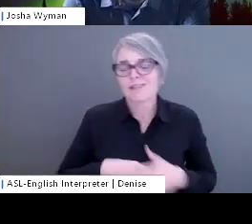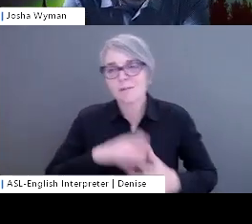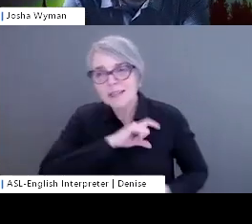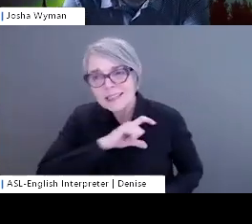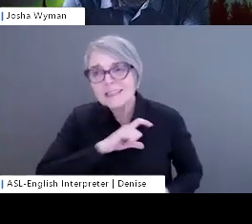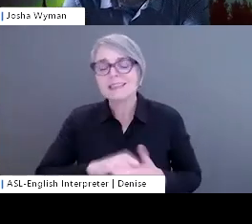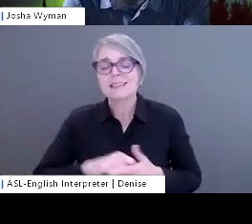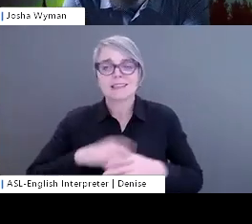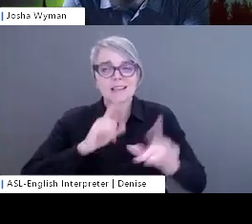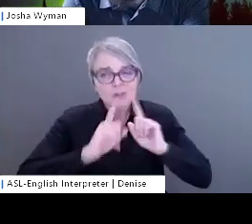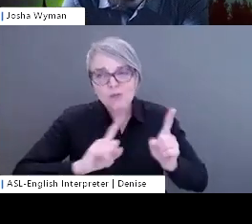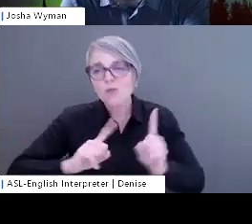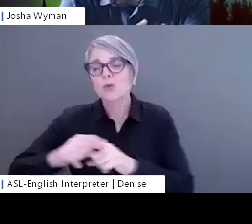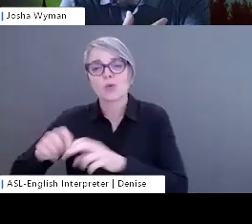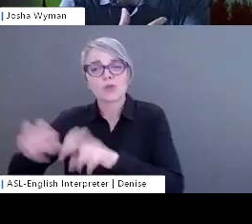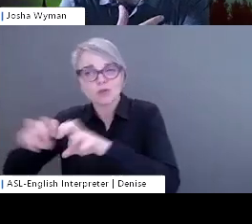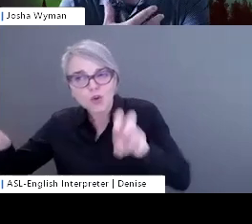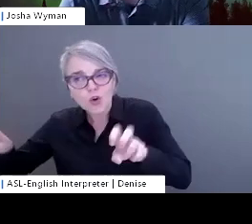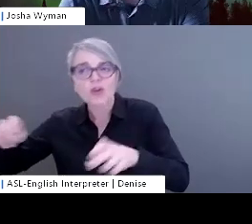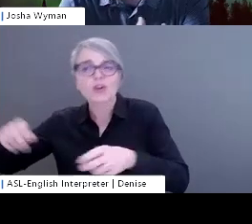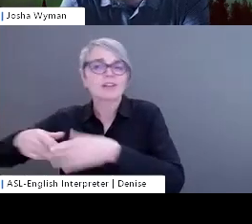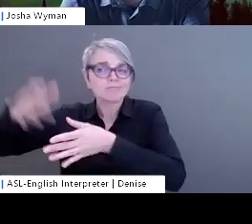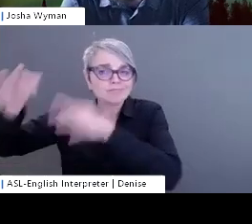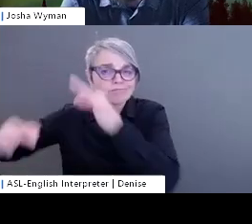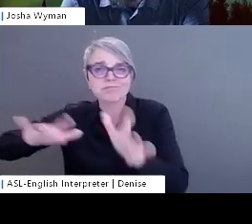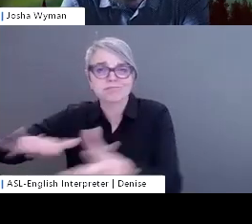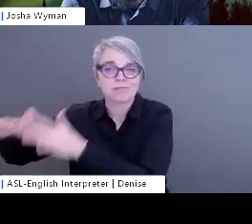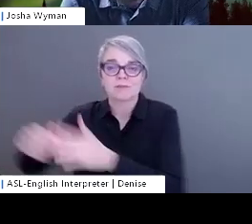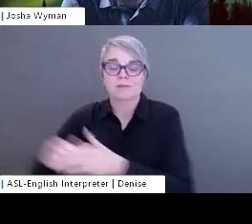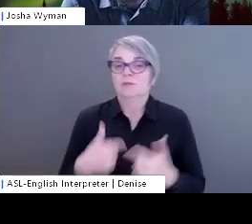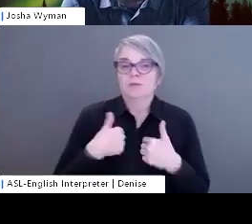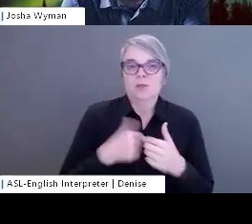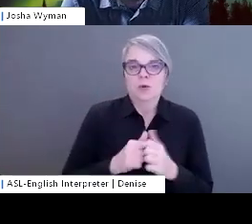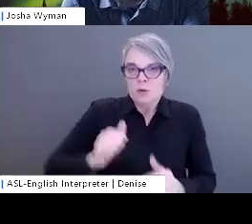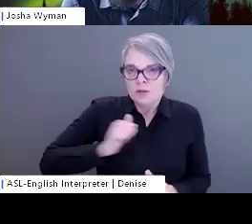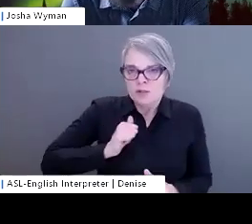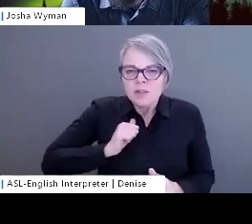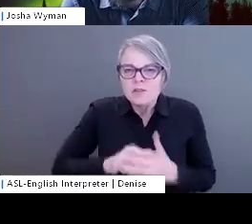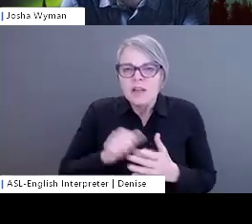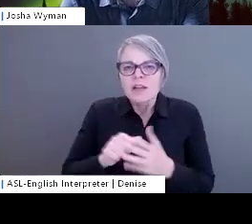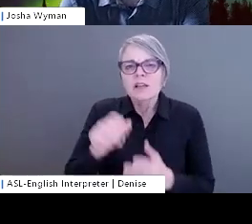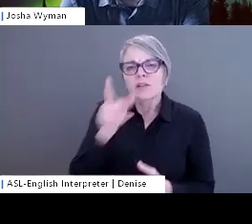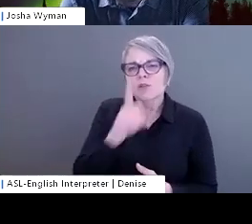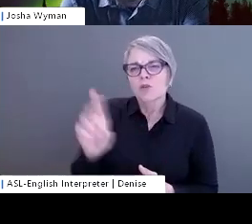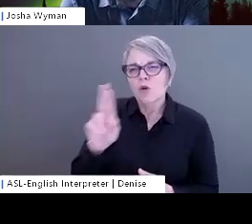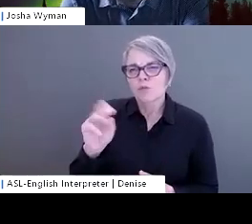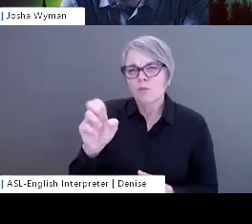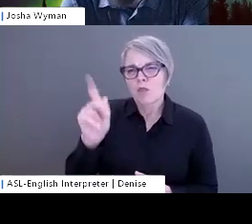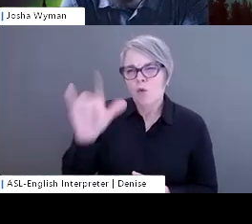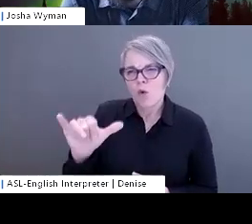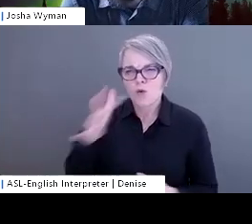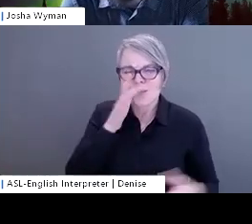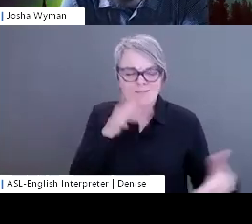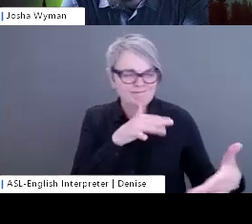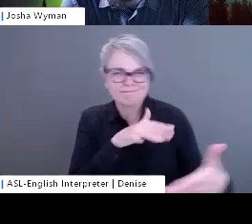Lindsay Malloy, we published a paper last year where we went over all the literature to date on older adult police interviewing. Unfortunately,